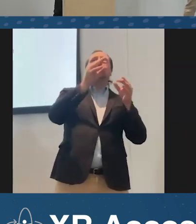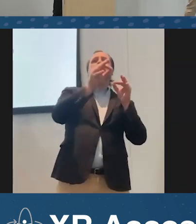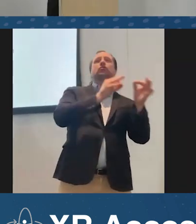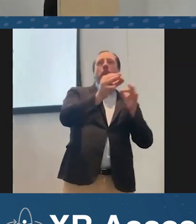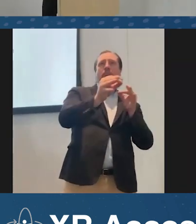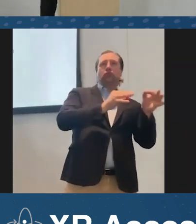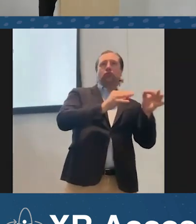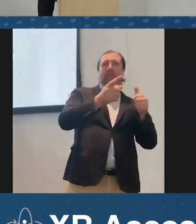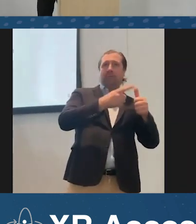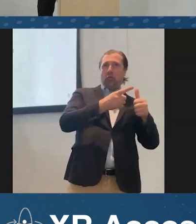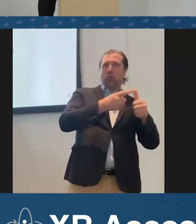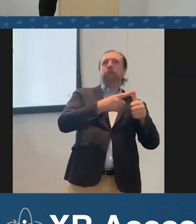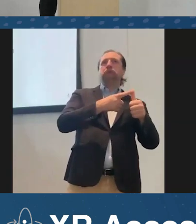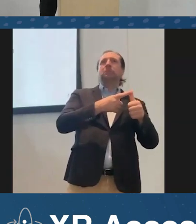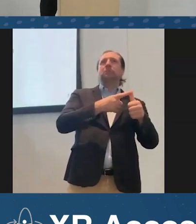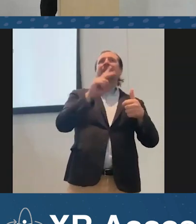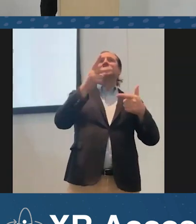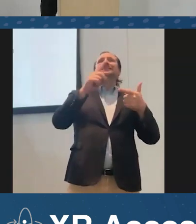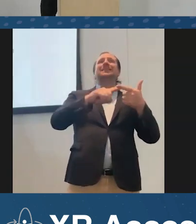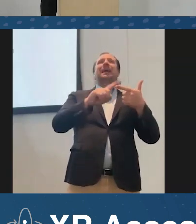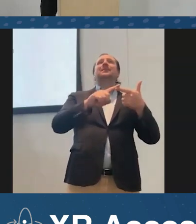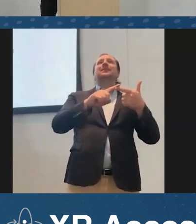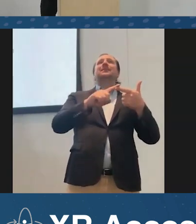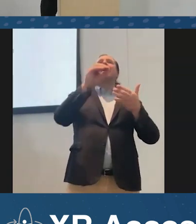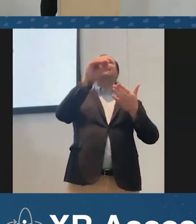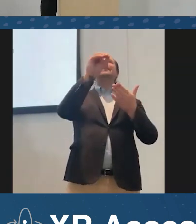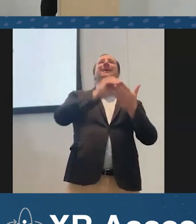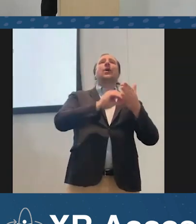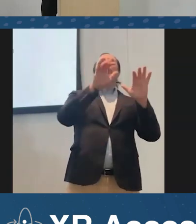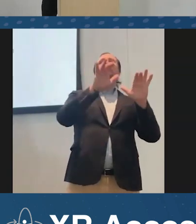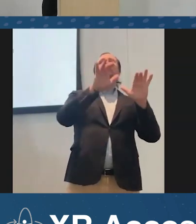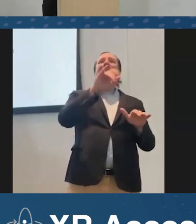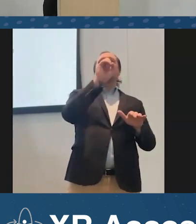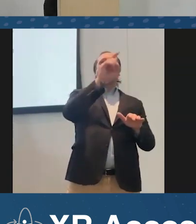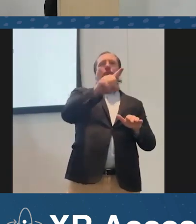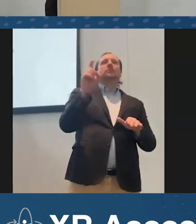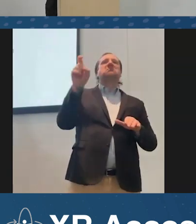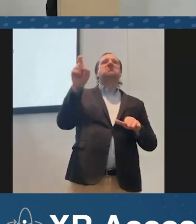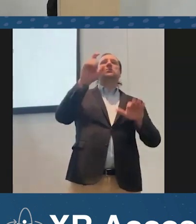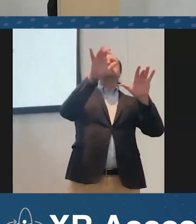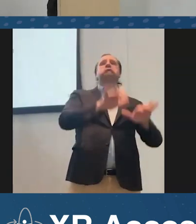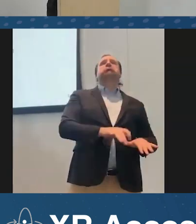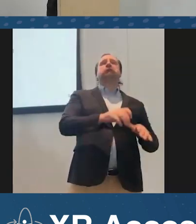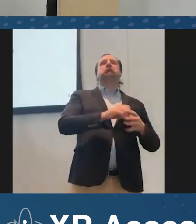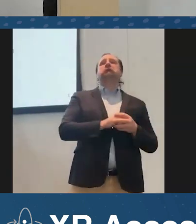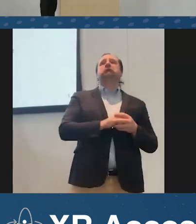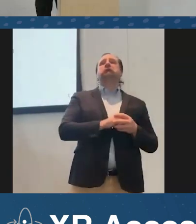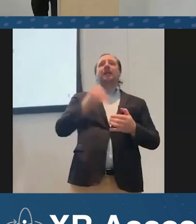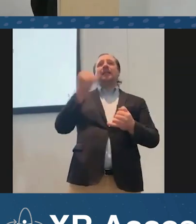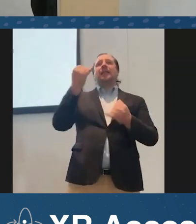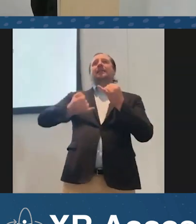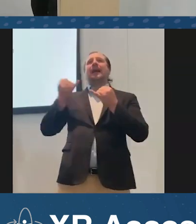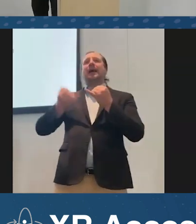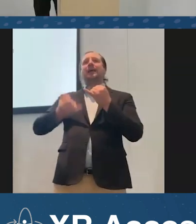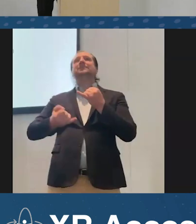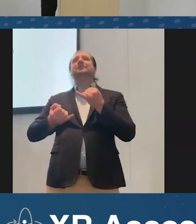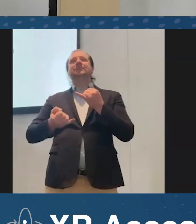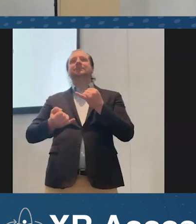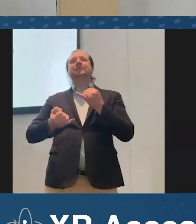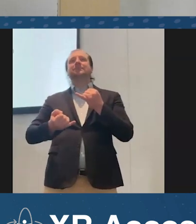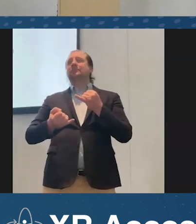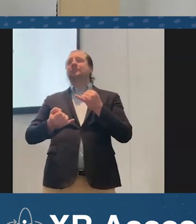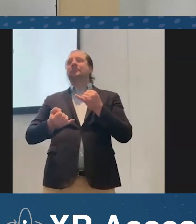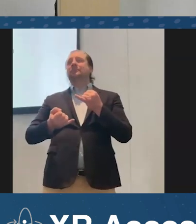users and then brought them to a diary entry questionnaire where they filled it out. Finally, the app sent